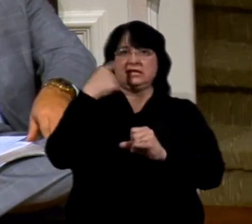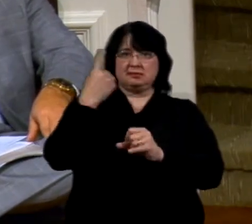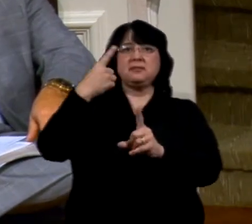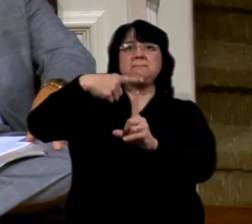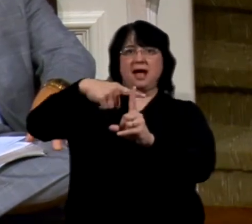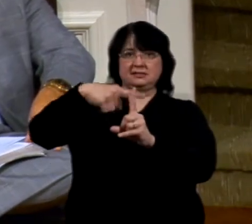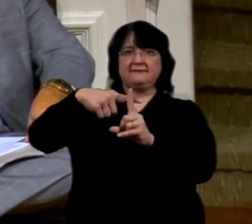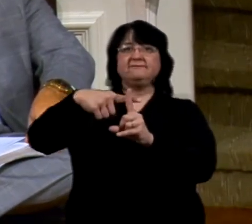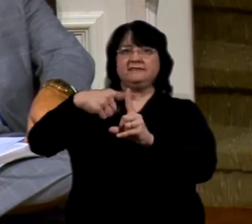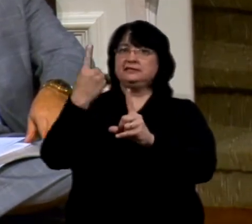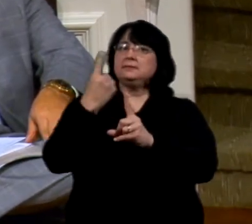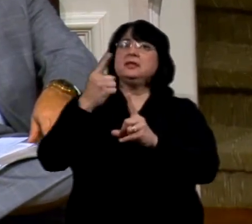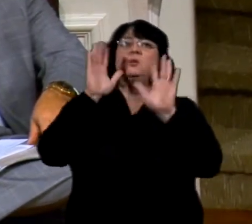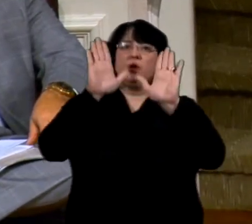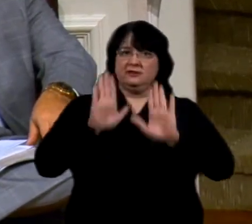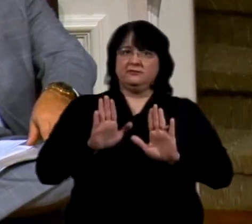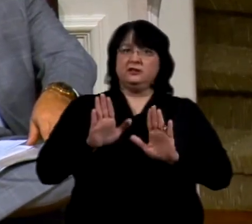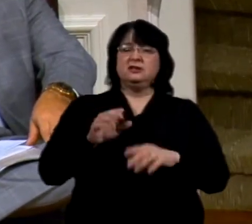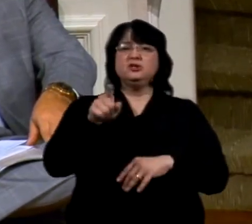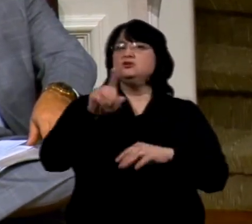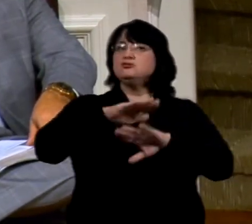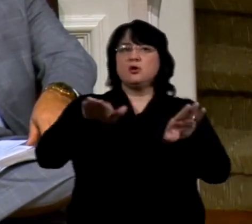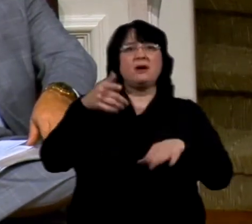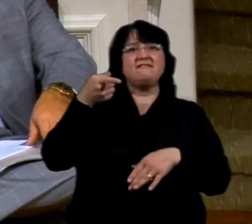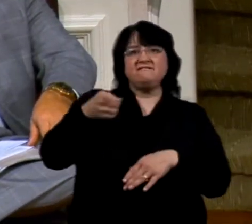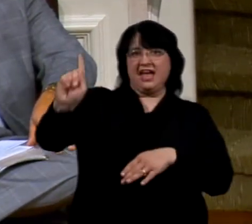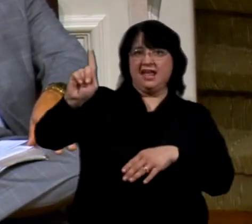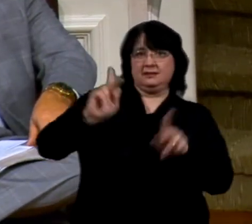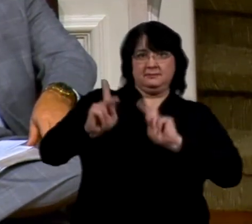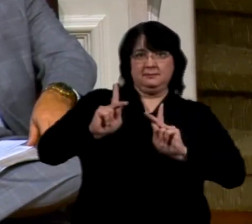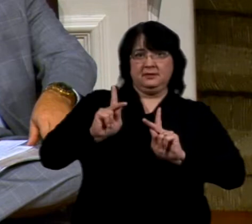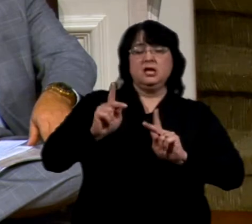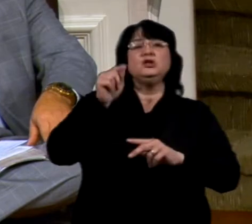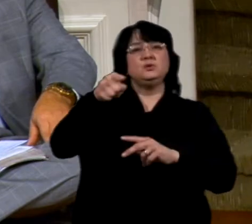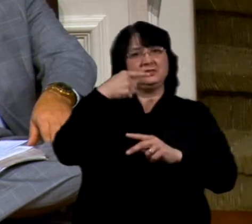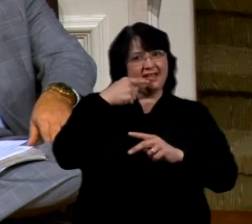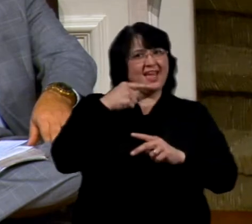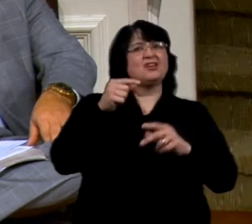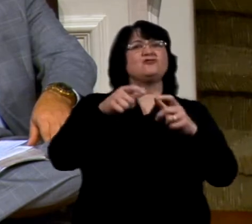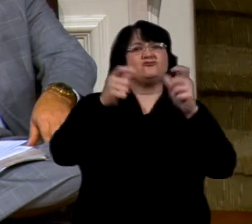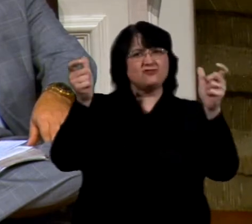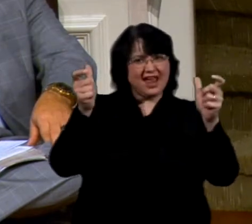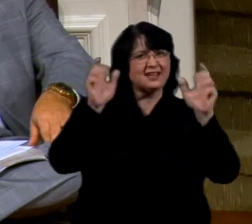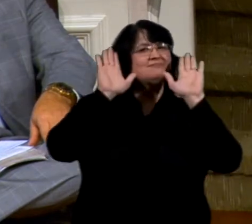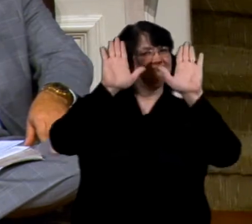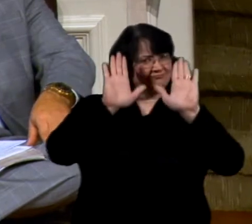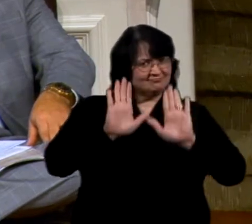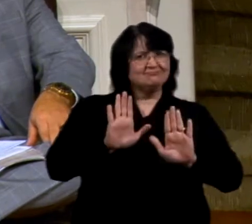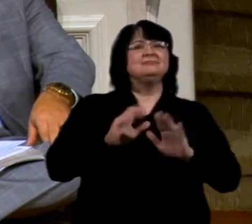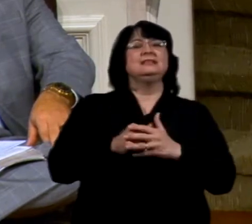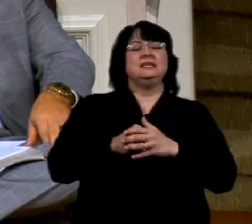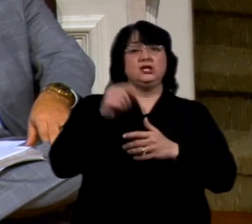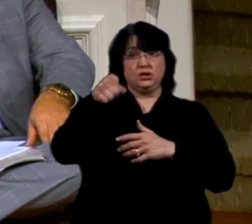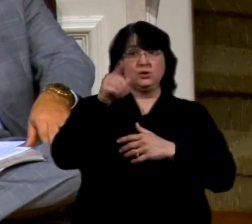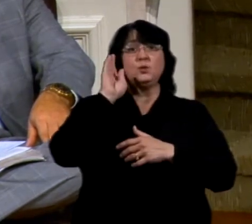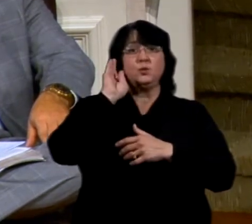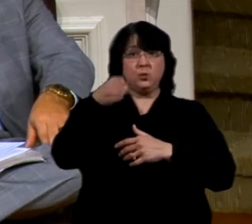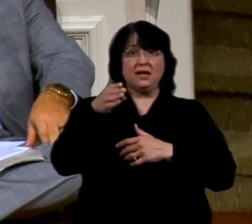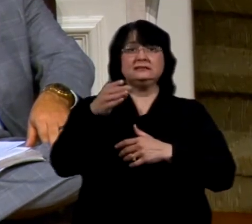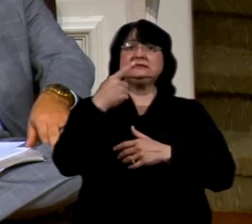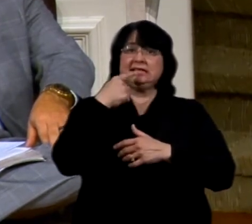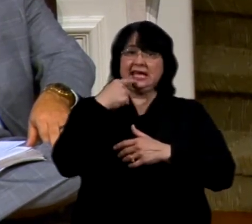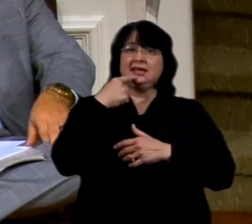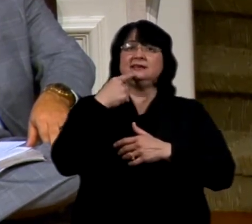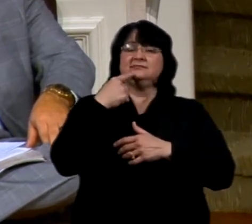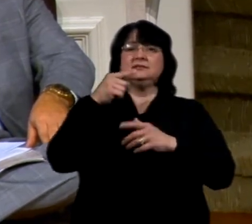positive, something wonderful. You're not going to offend. It's going to be great. It's going to be wonderful. And we're asking in such a way to get